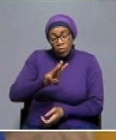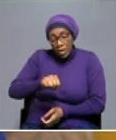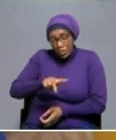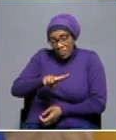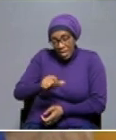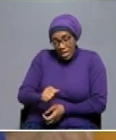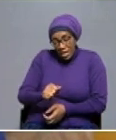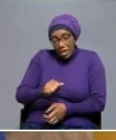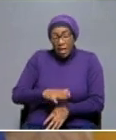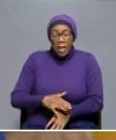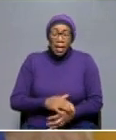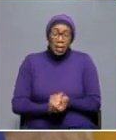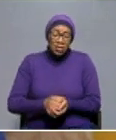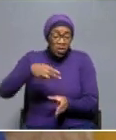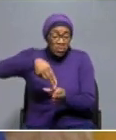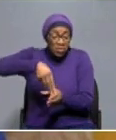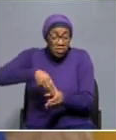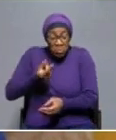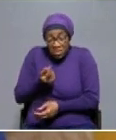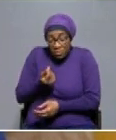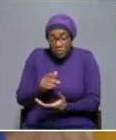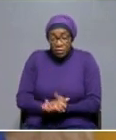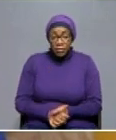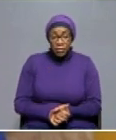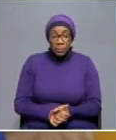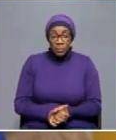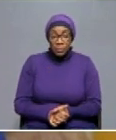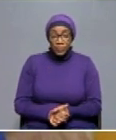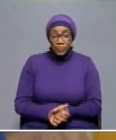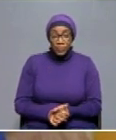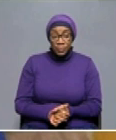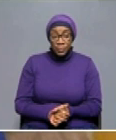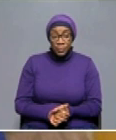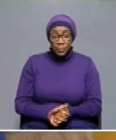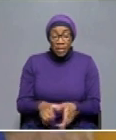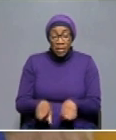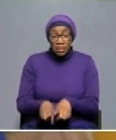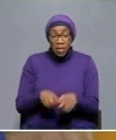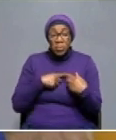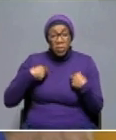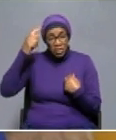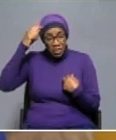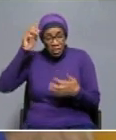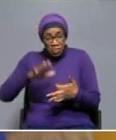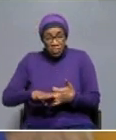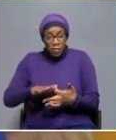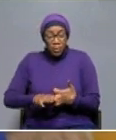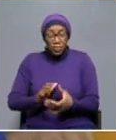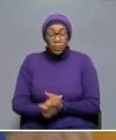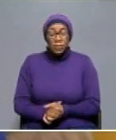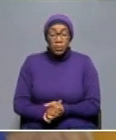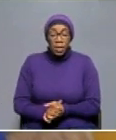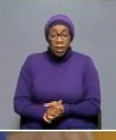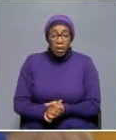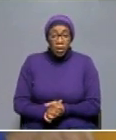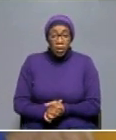considered. And then more generally, just to think about the welfare system, and the President, the